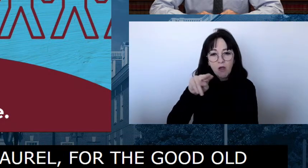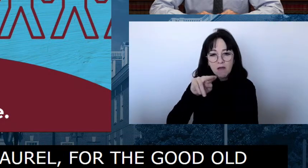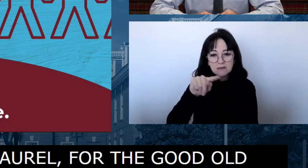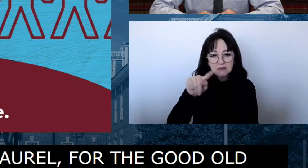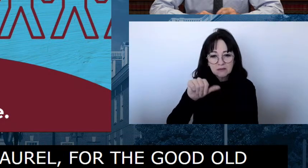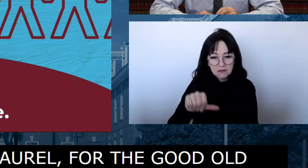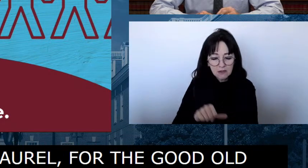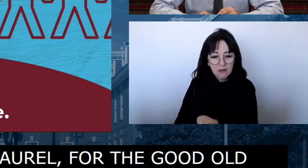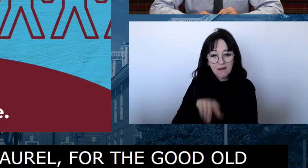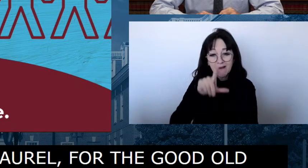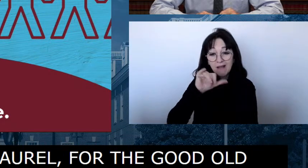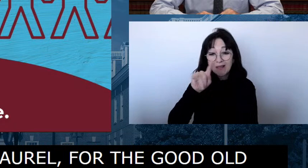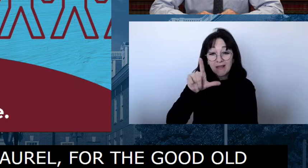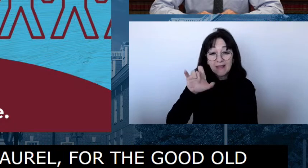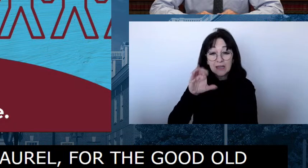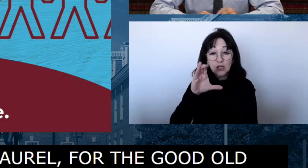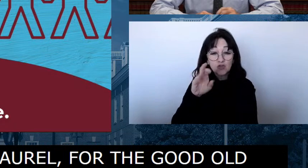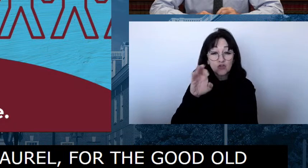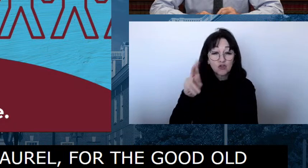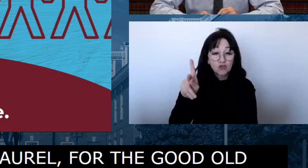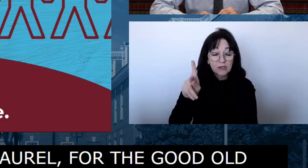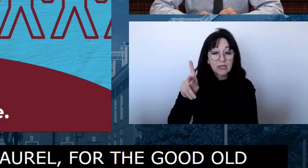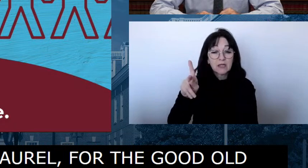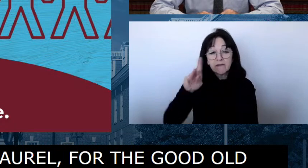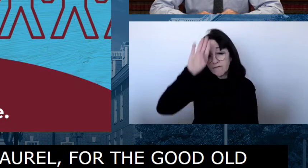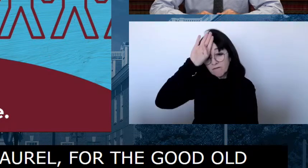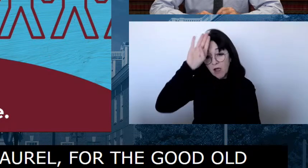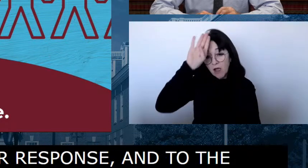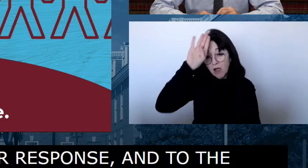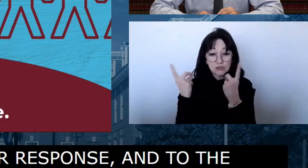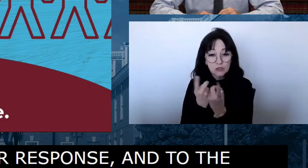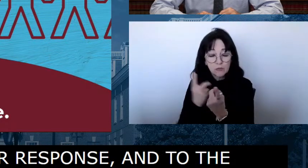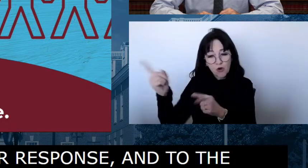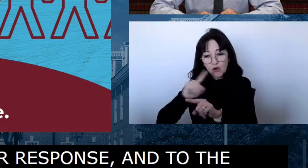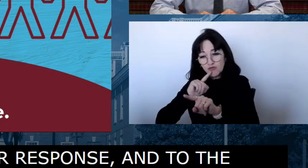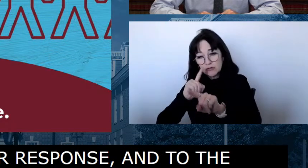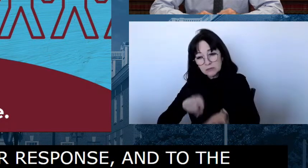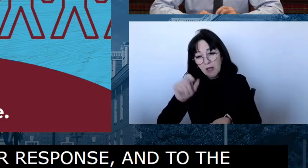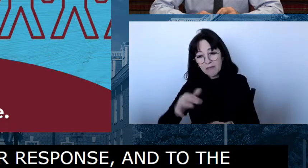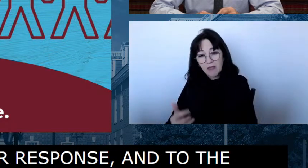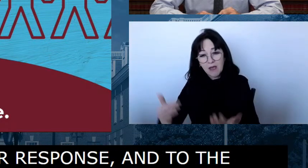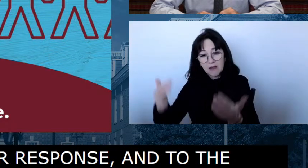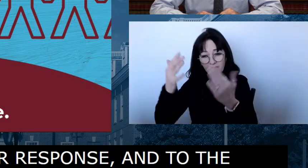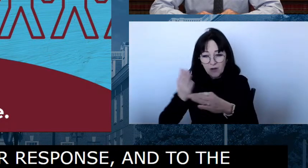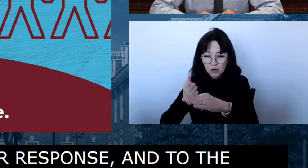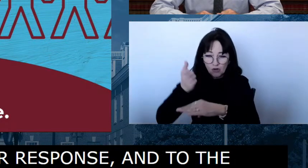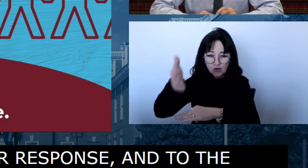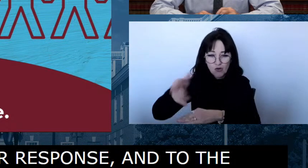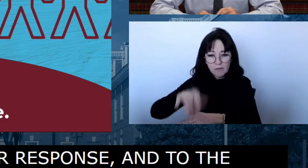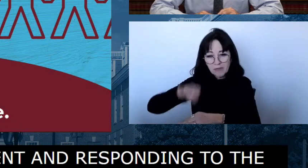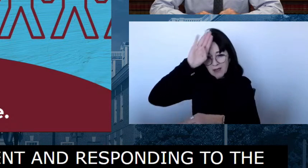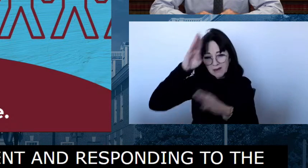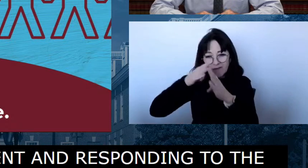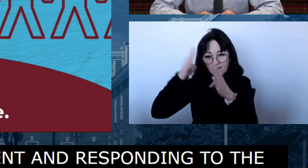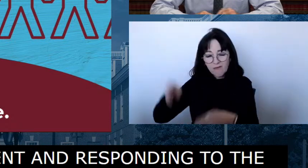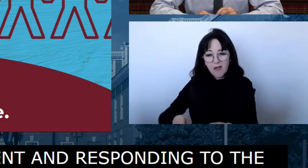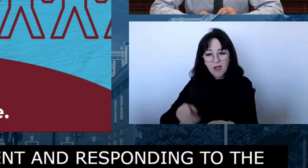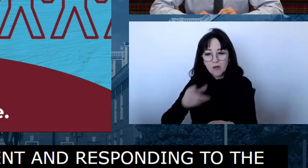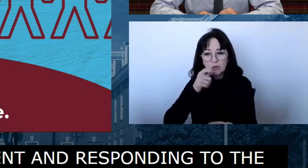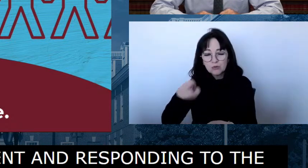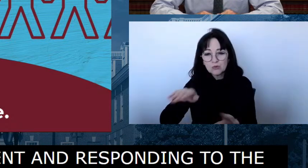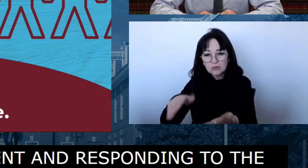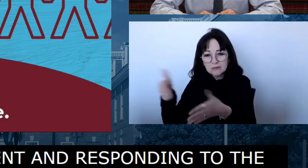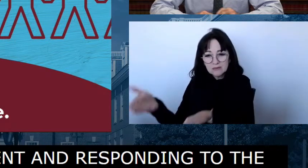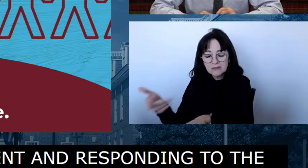Little Creek Fire Department and responding to the fatal fire just across from the firehouse there, and all our first responders,